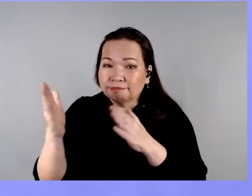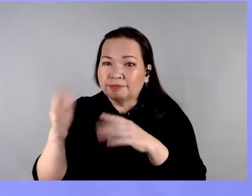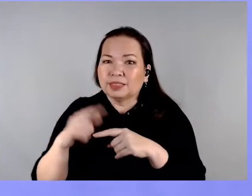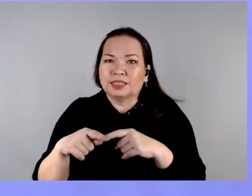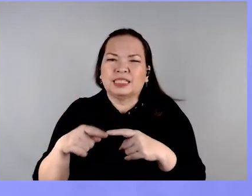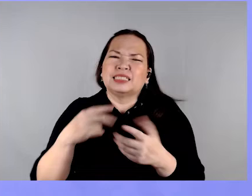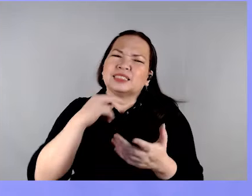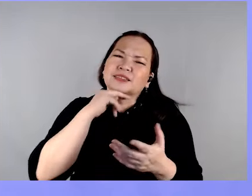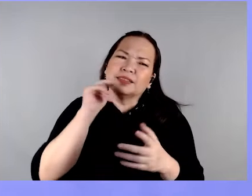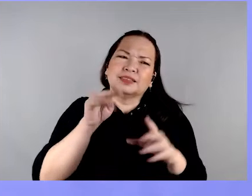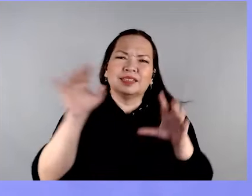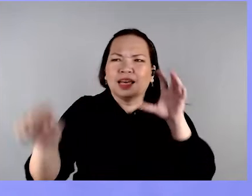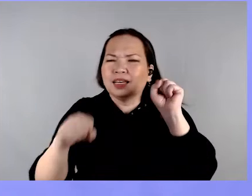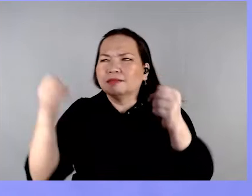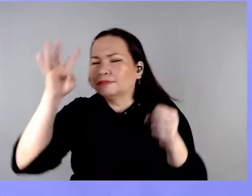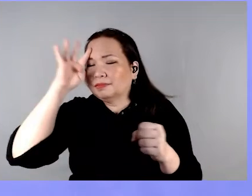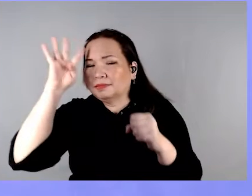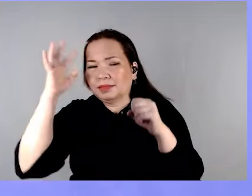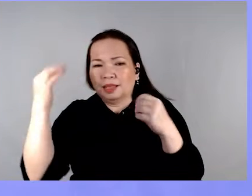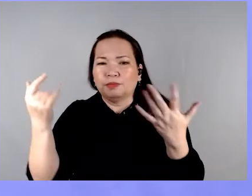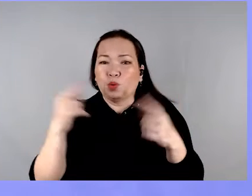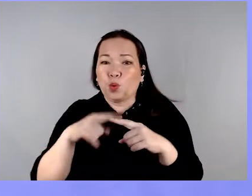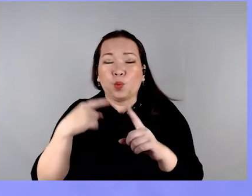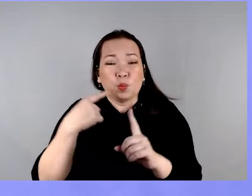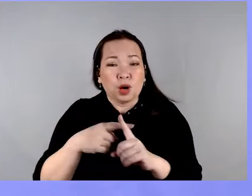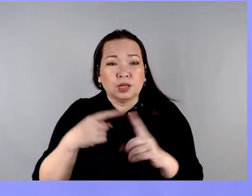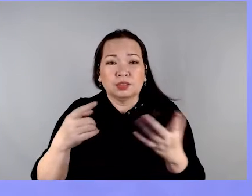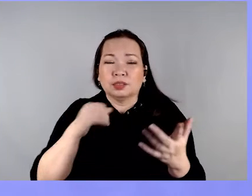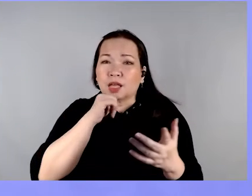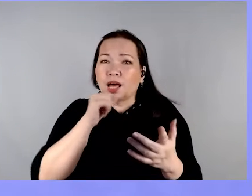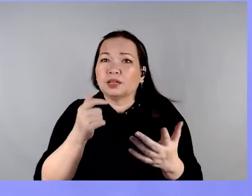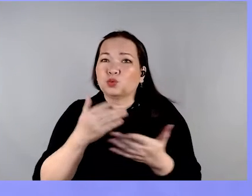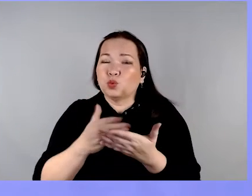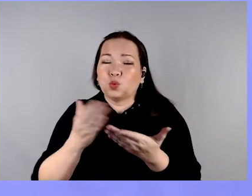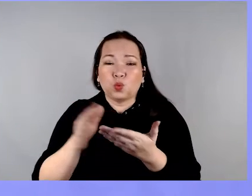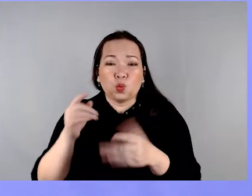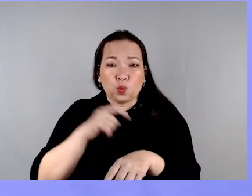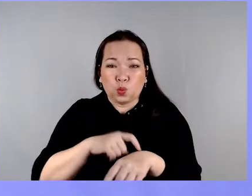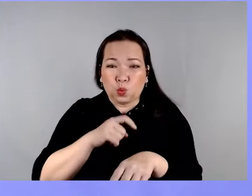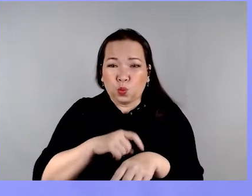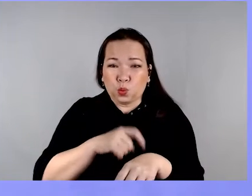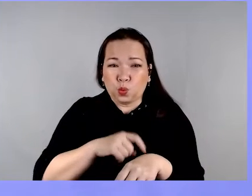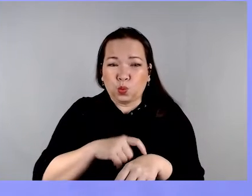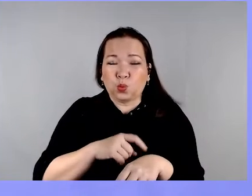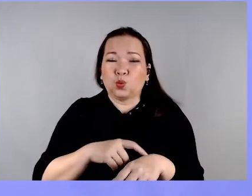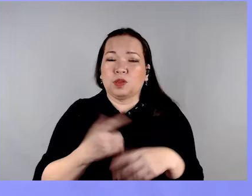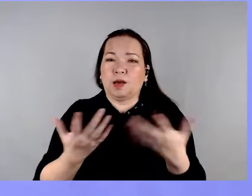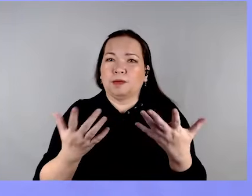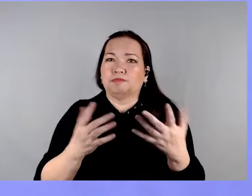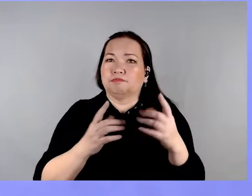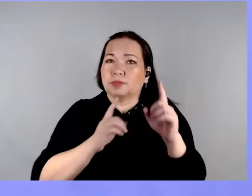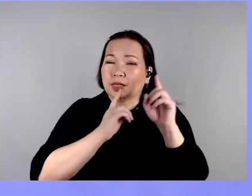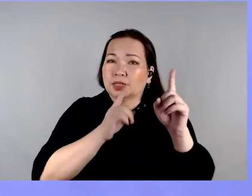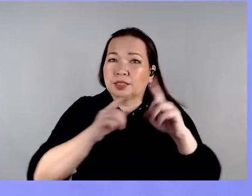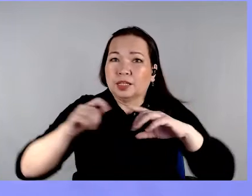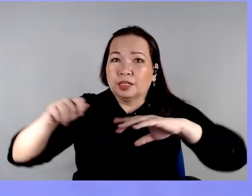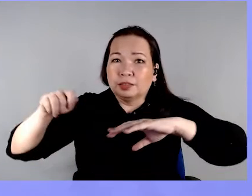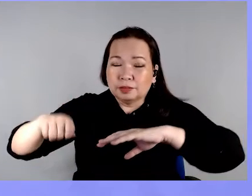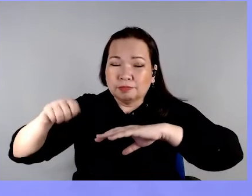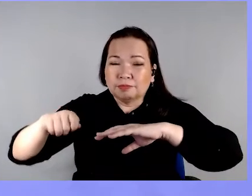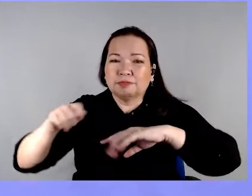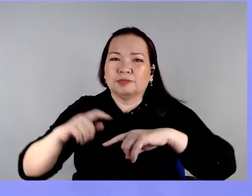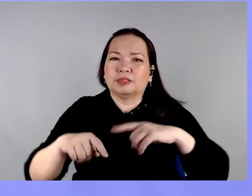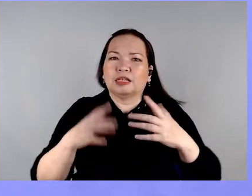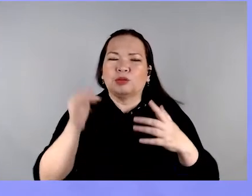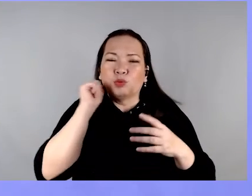but there will also be an increase in the attendance of arresting officers in court hearings and will consequently result in fewer postponements and